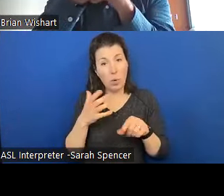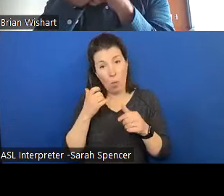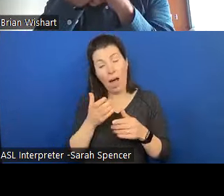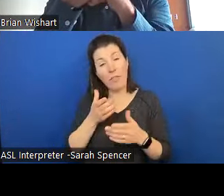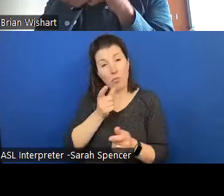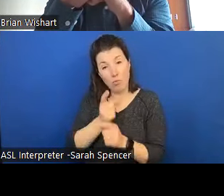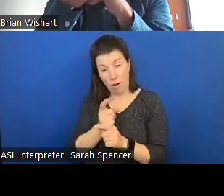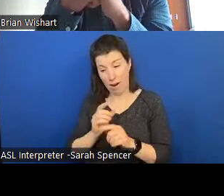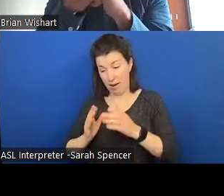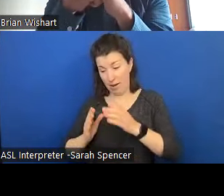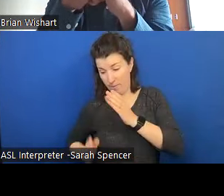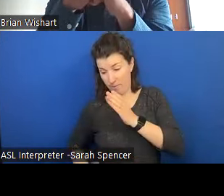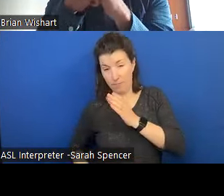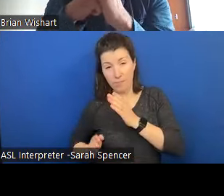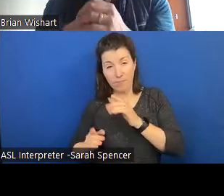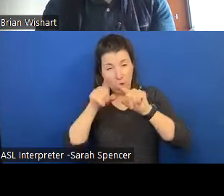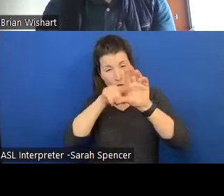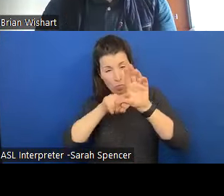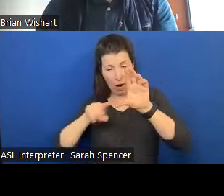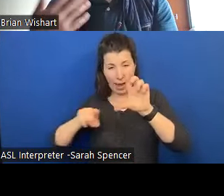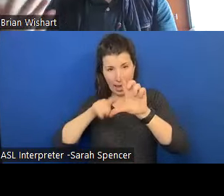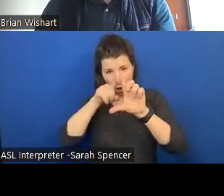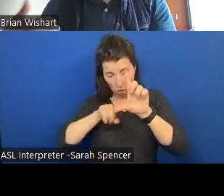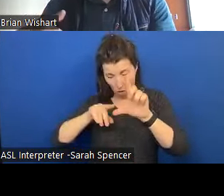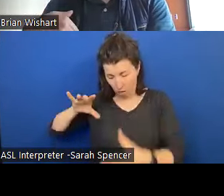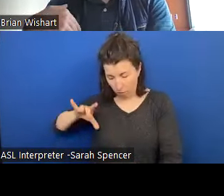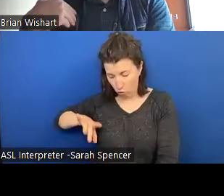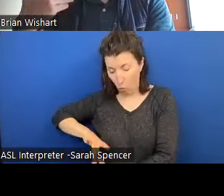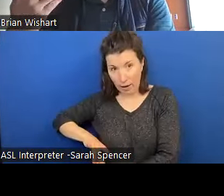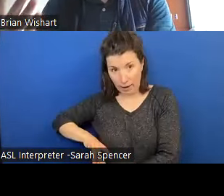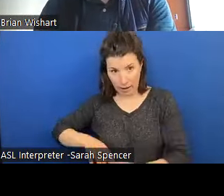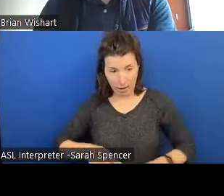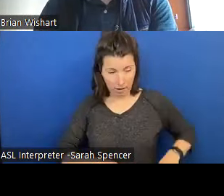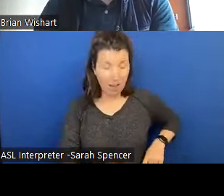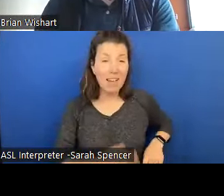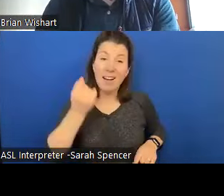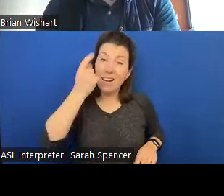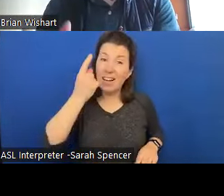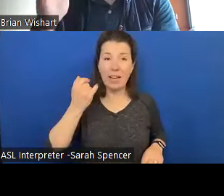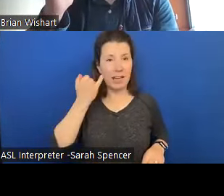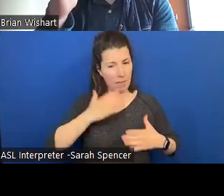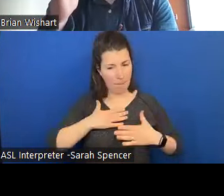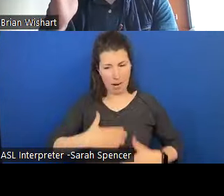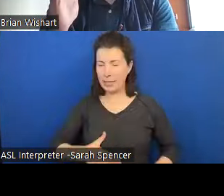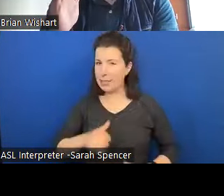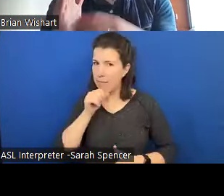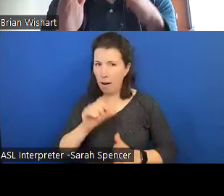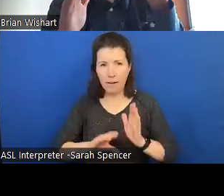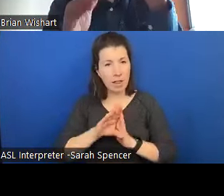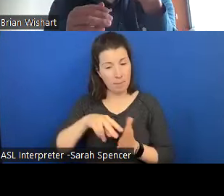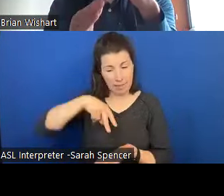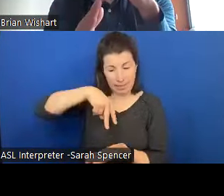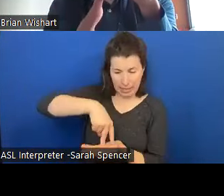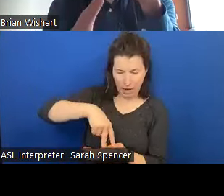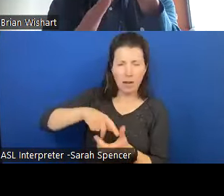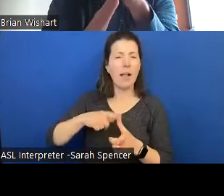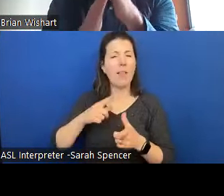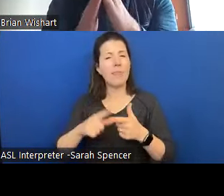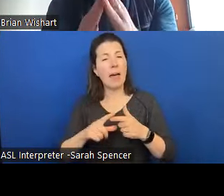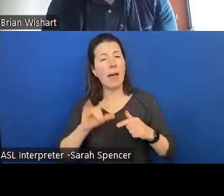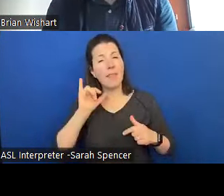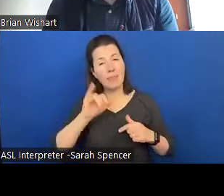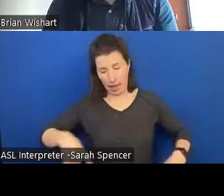of the femur coming in. And if we're not standing and we do have increased tone, we can get a more shallow hip joint,